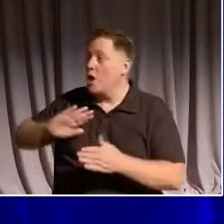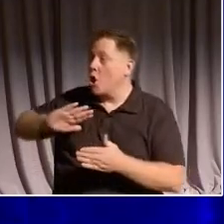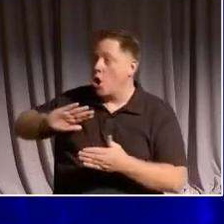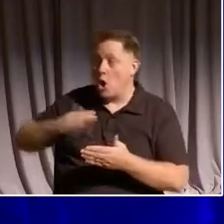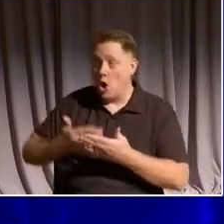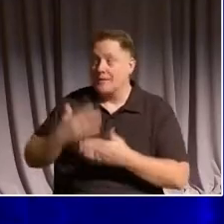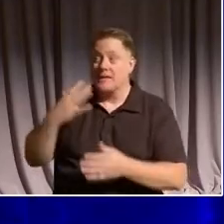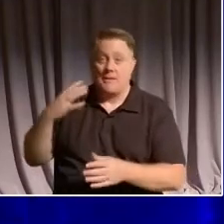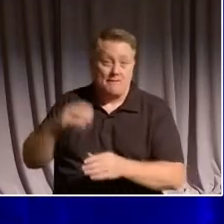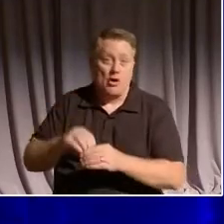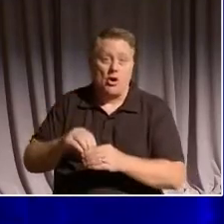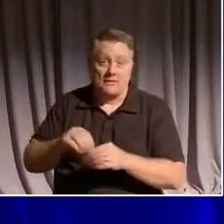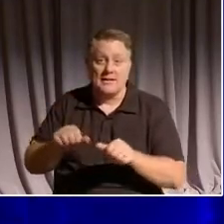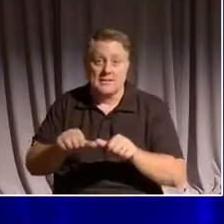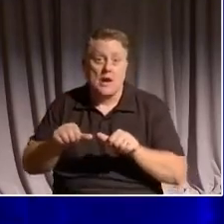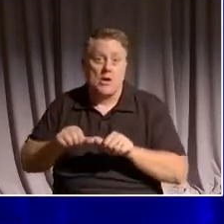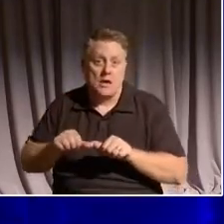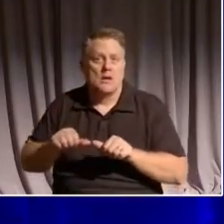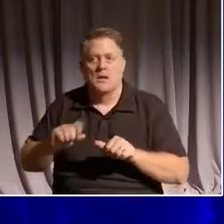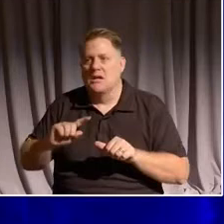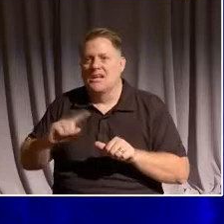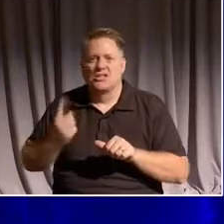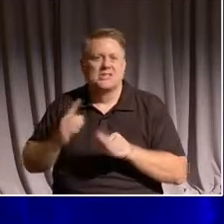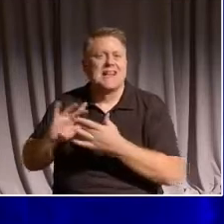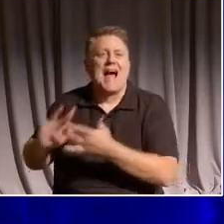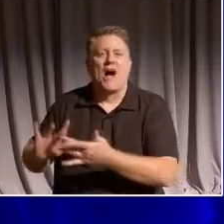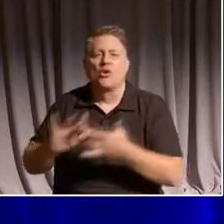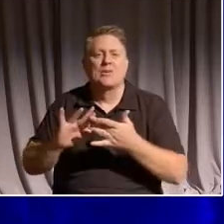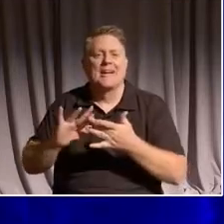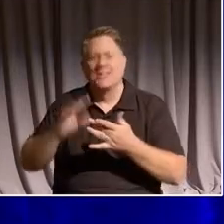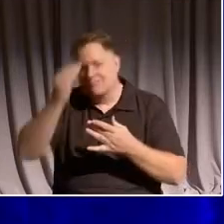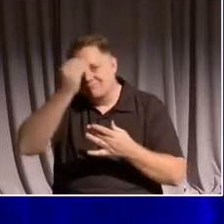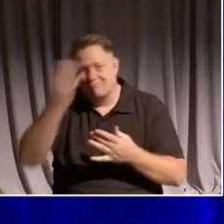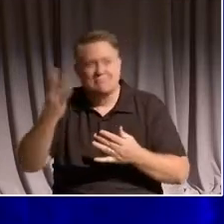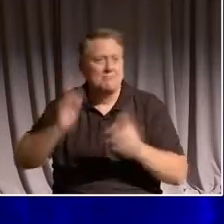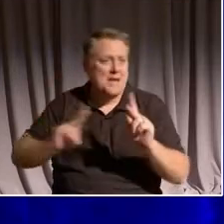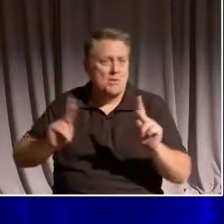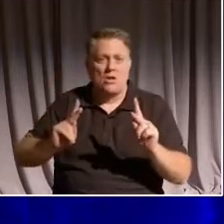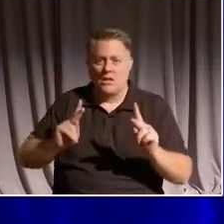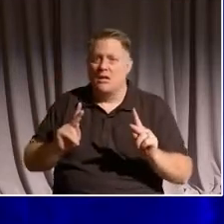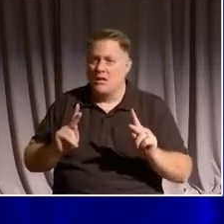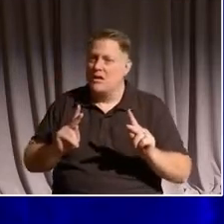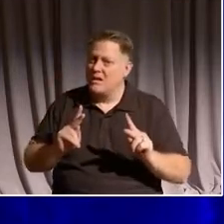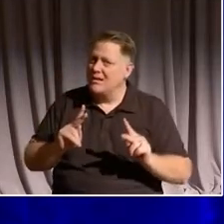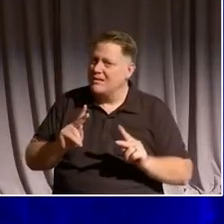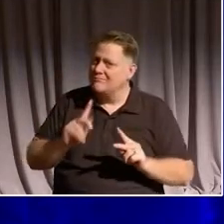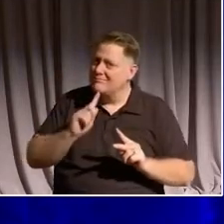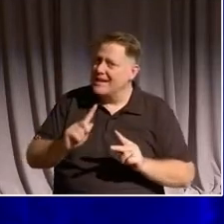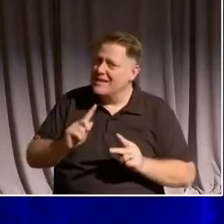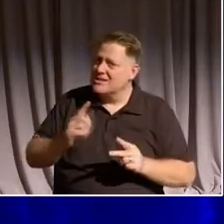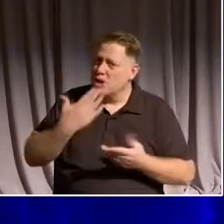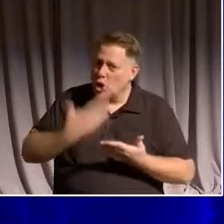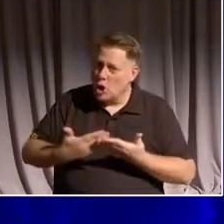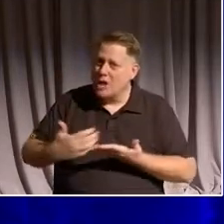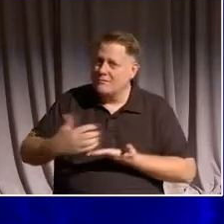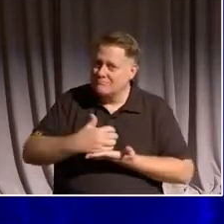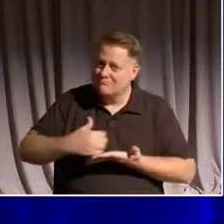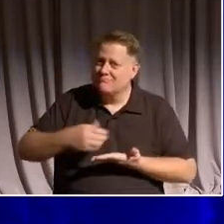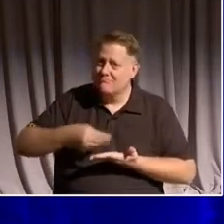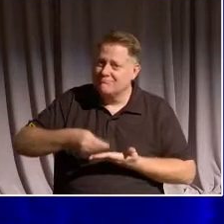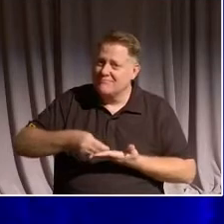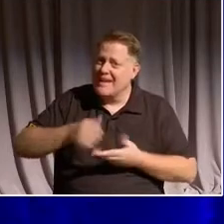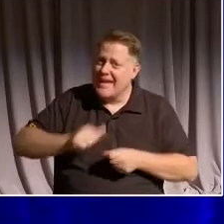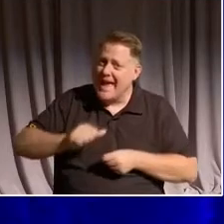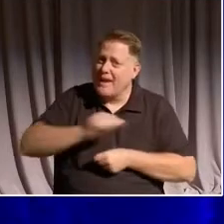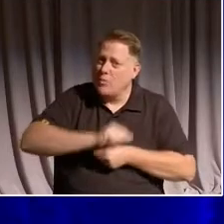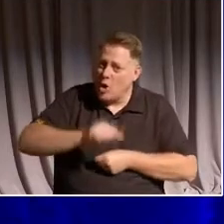in this area. I think it's a matter of outreach, letting folks know that this is a viable occupation, that there is